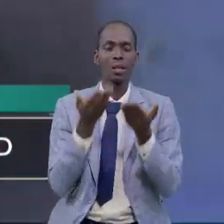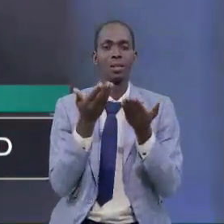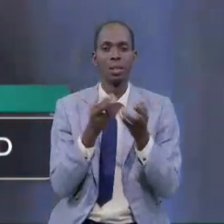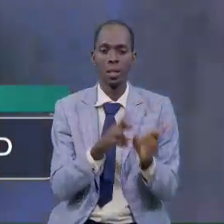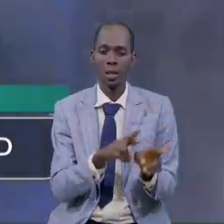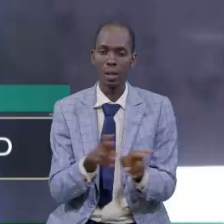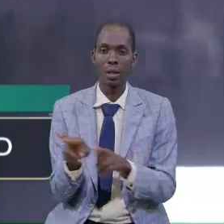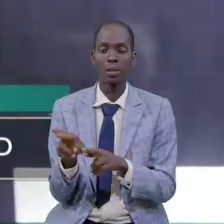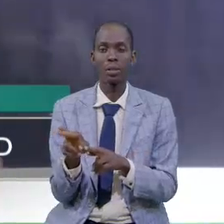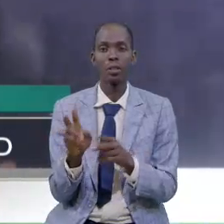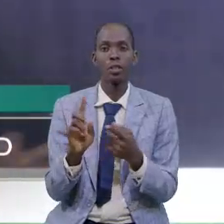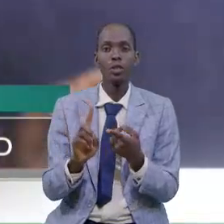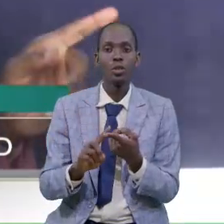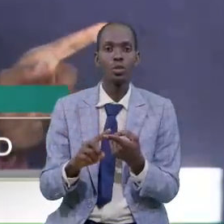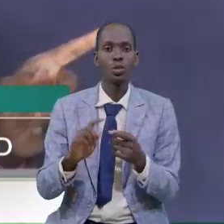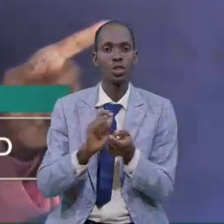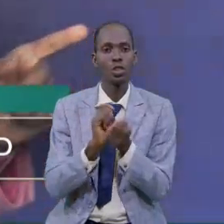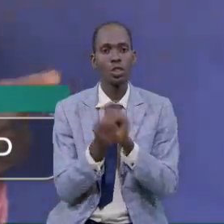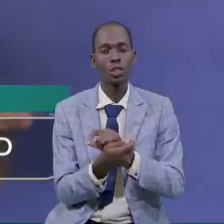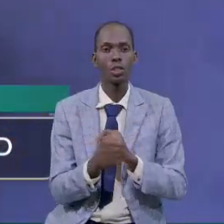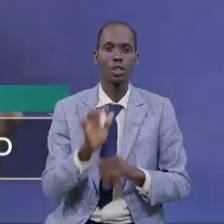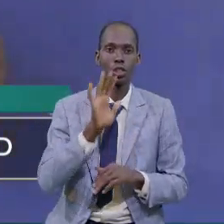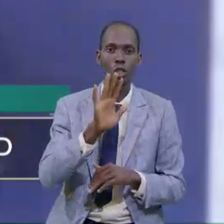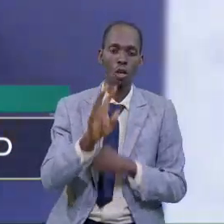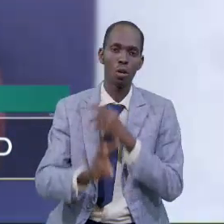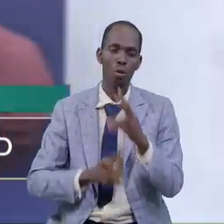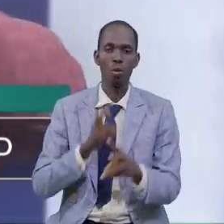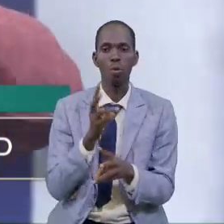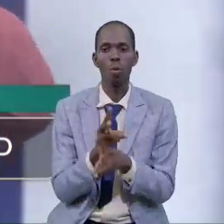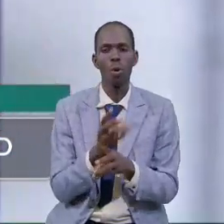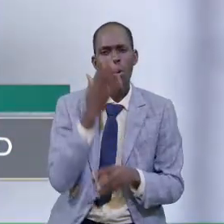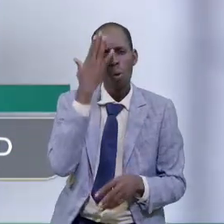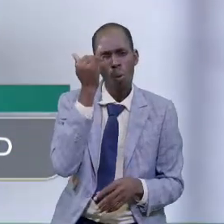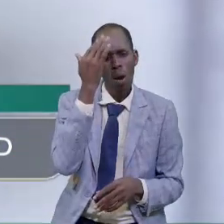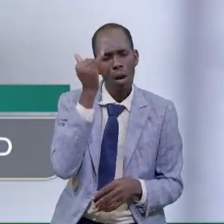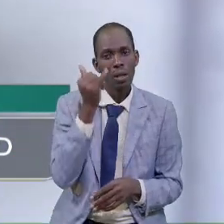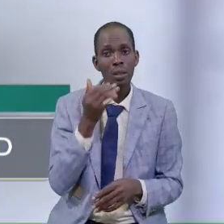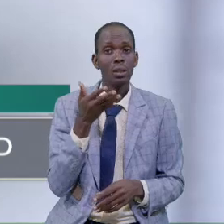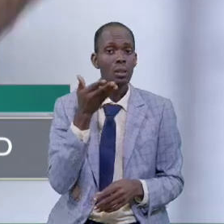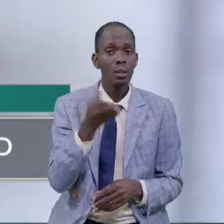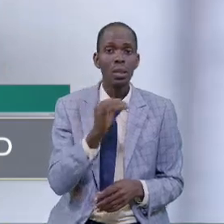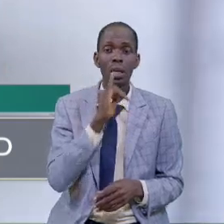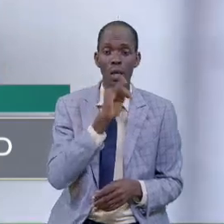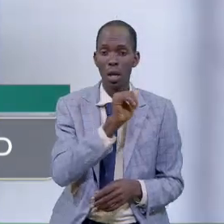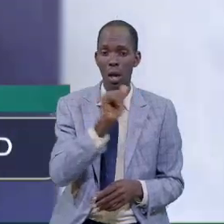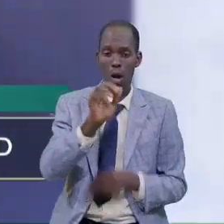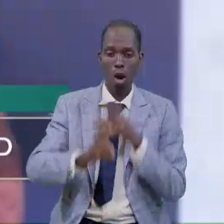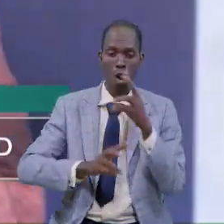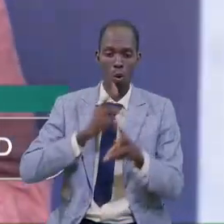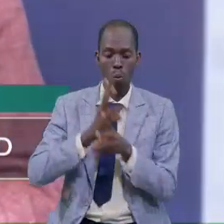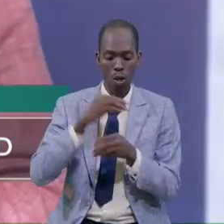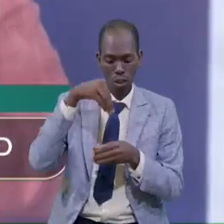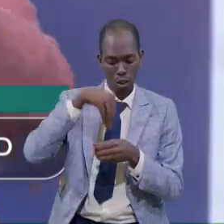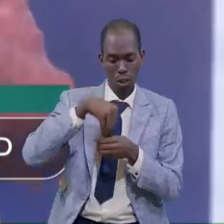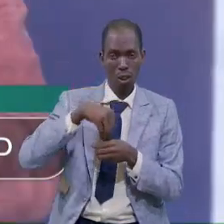to change your world. One, there is a world in us. There is a world